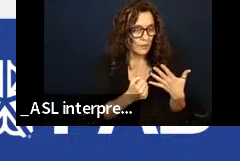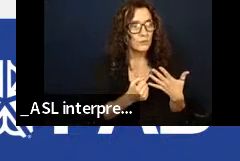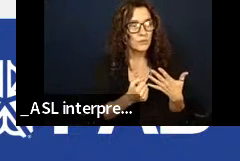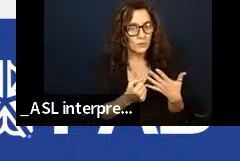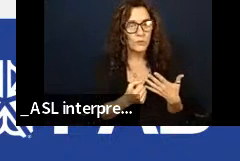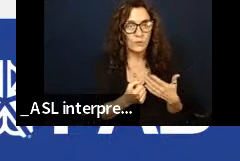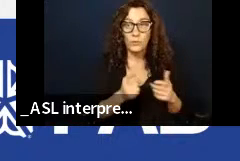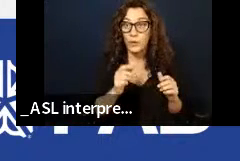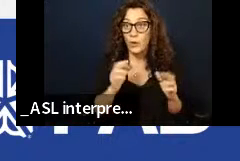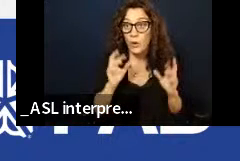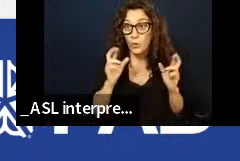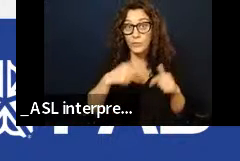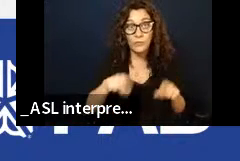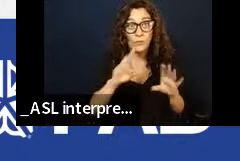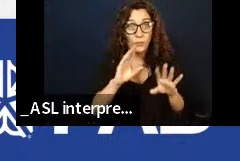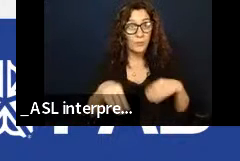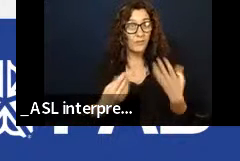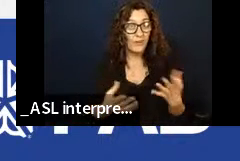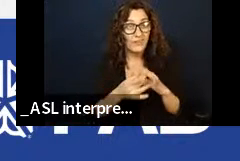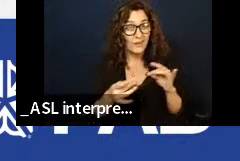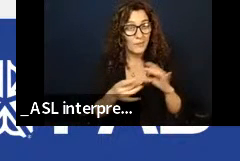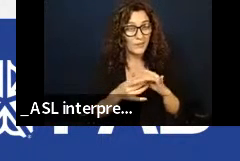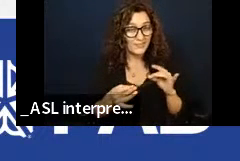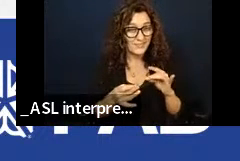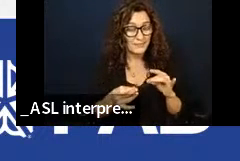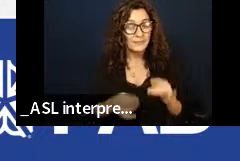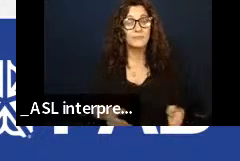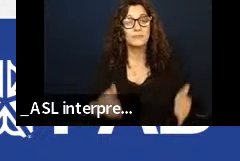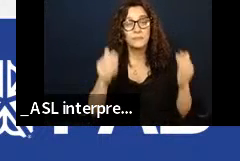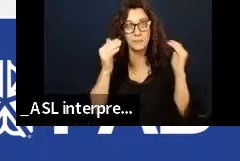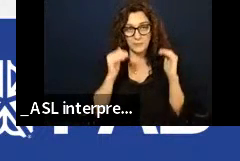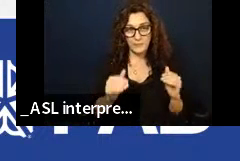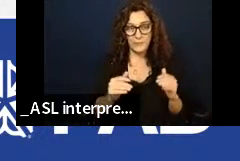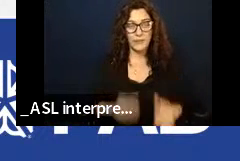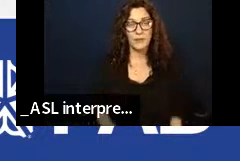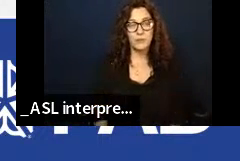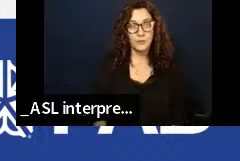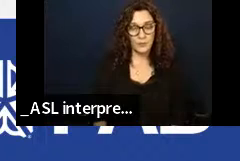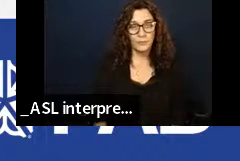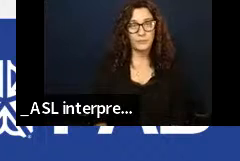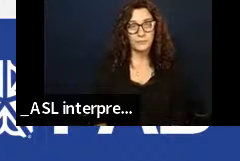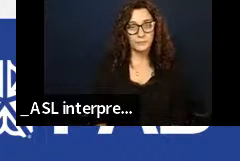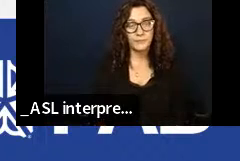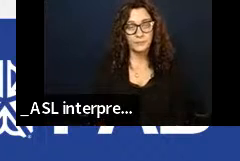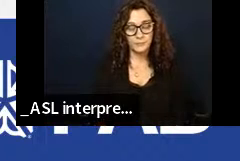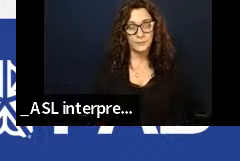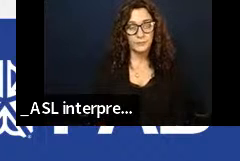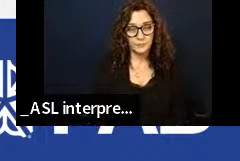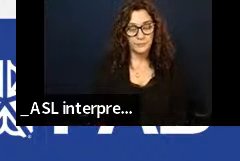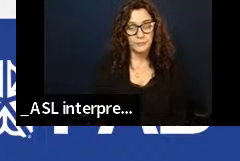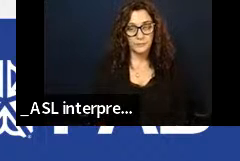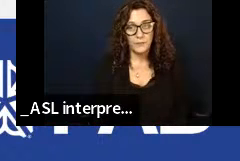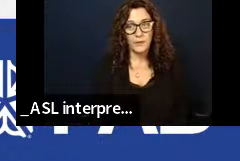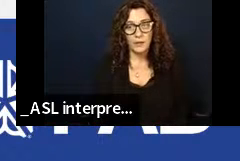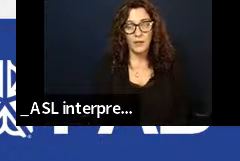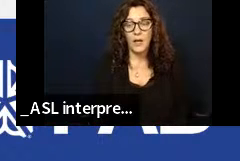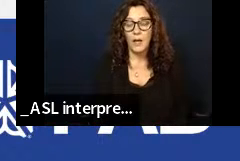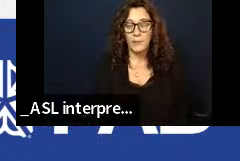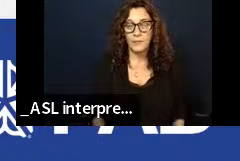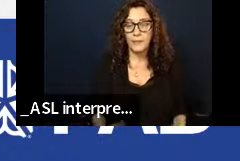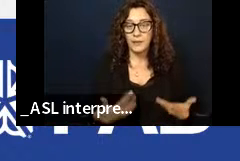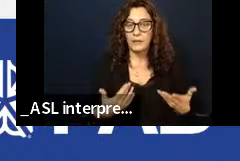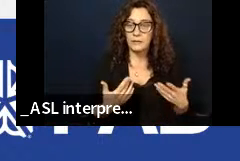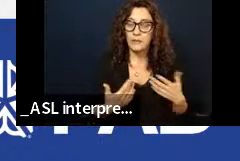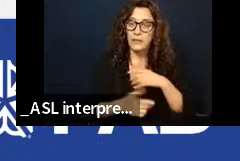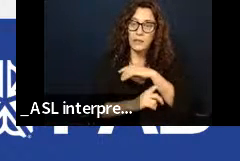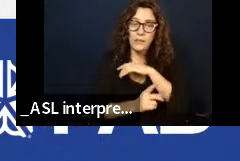hopefully. So the next element of this is the progressive element of discipline, right? We increase